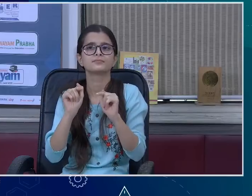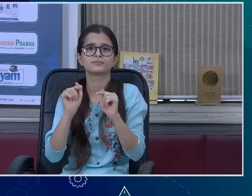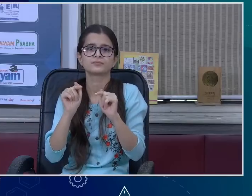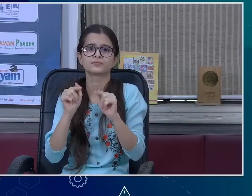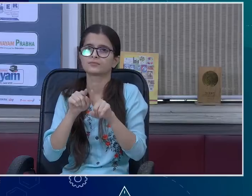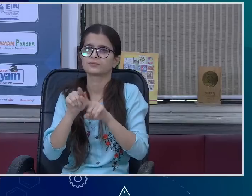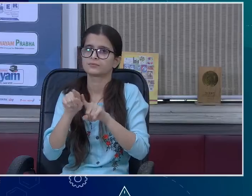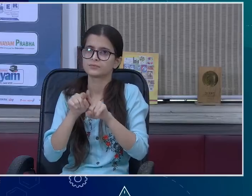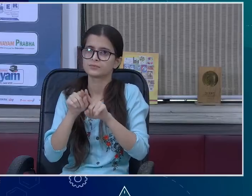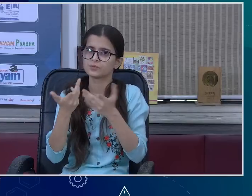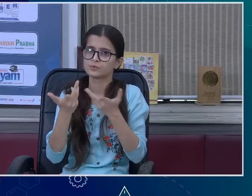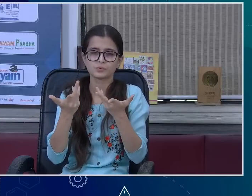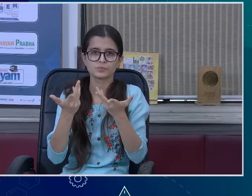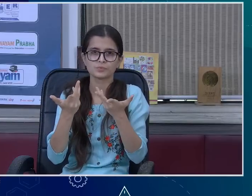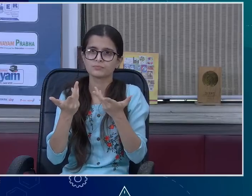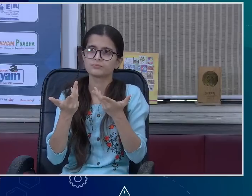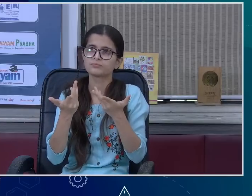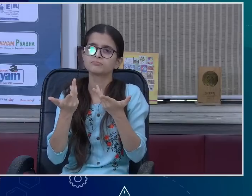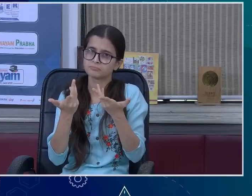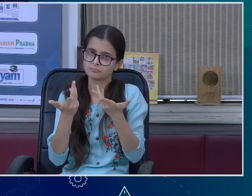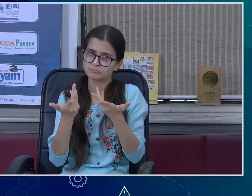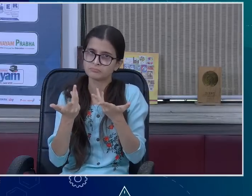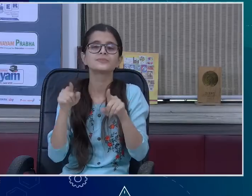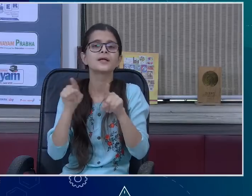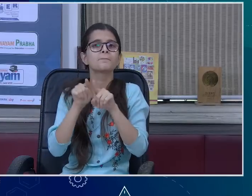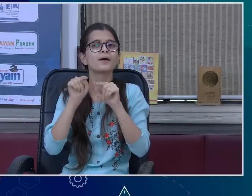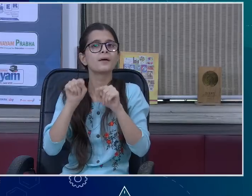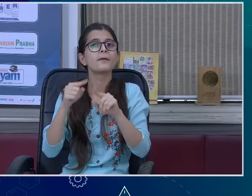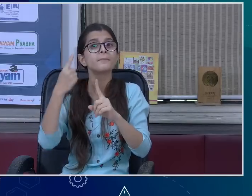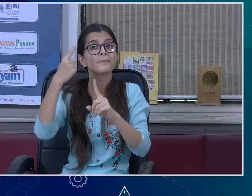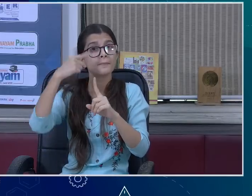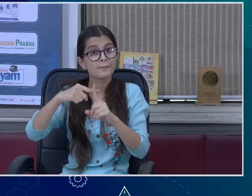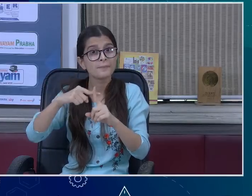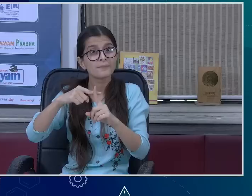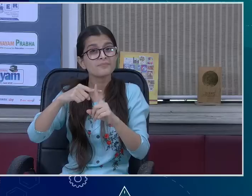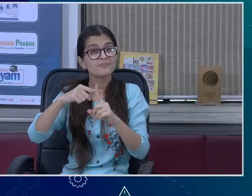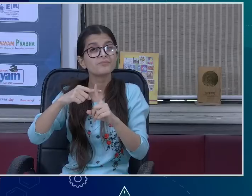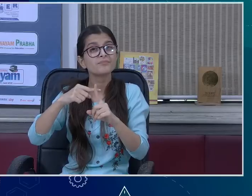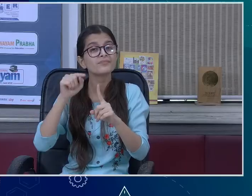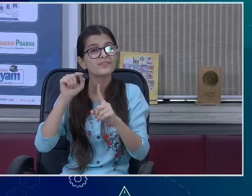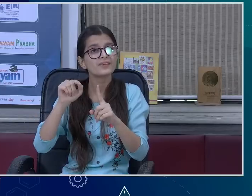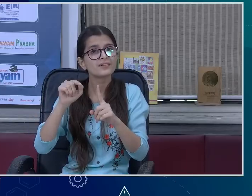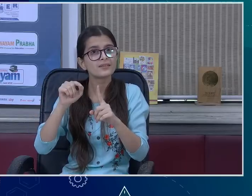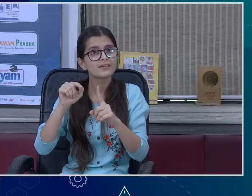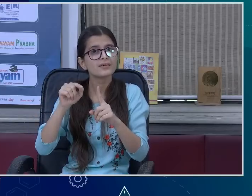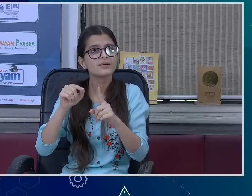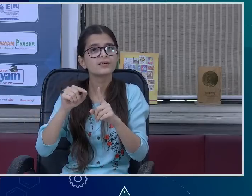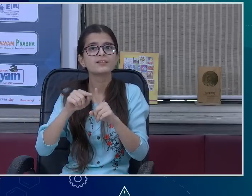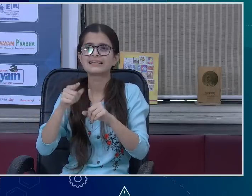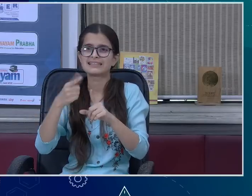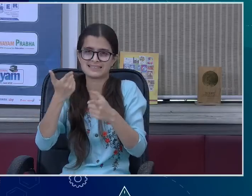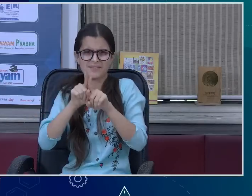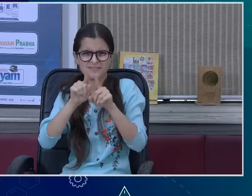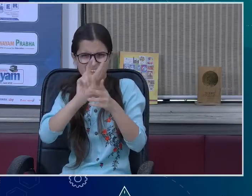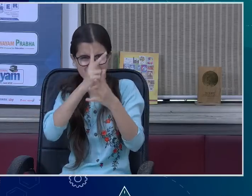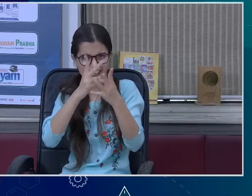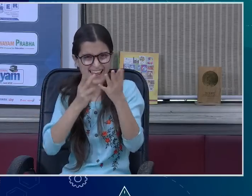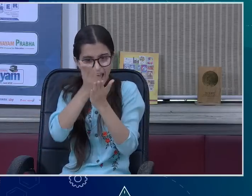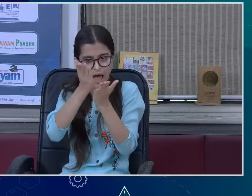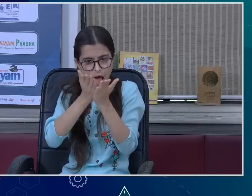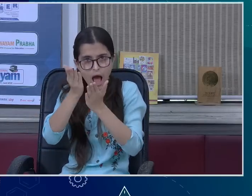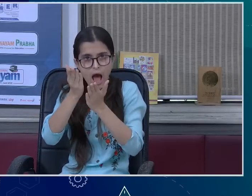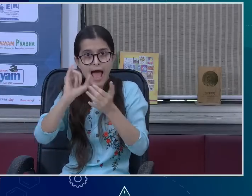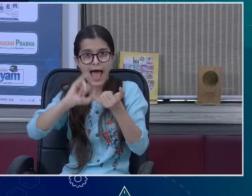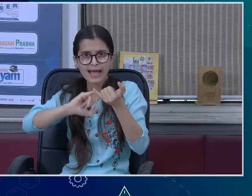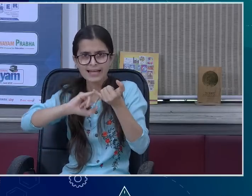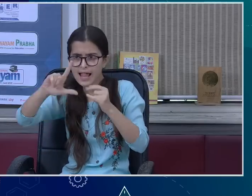learning disabilities also. So on the basis that we can say dyslexia, dyscalculia, dysgraphia, etc.